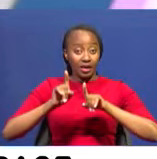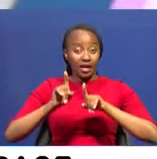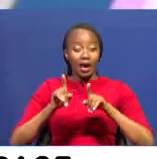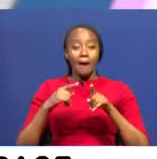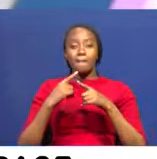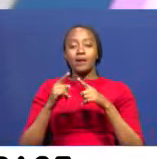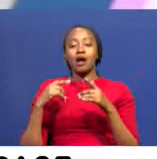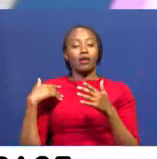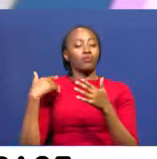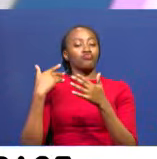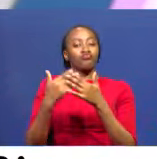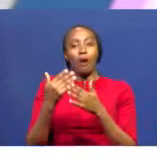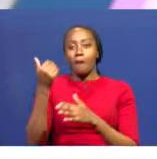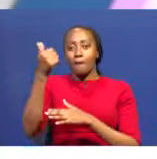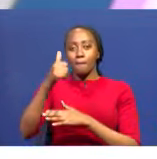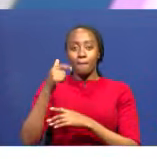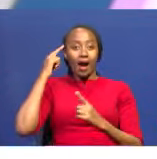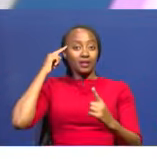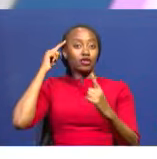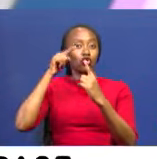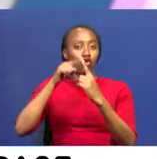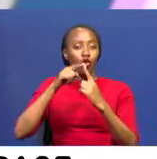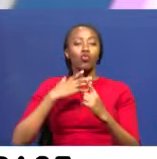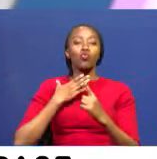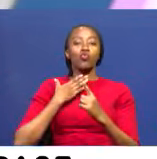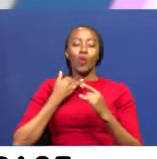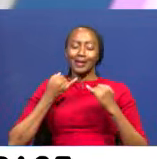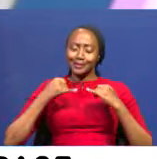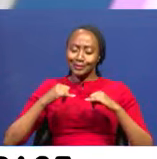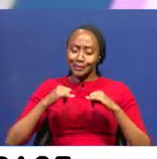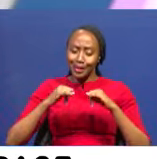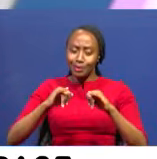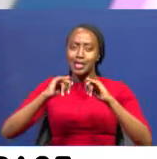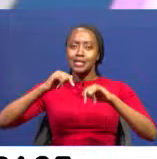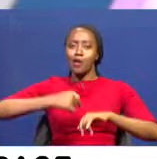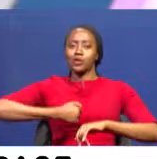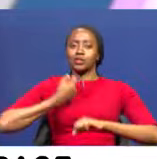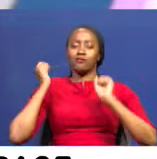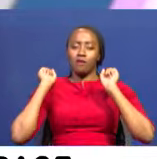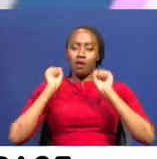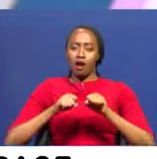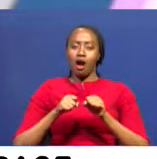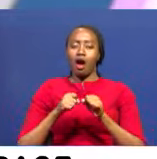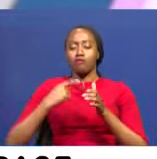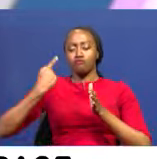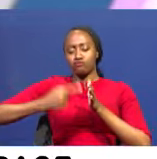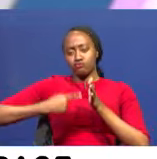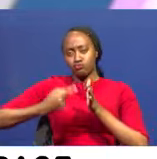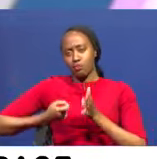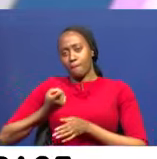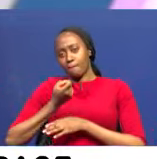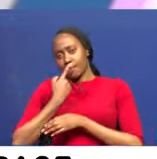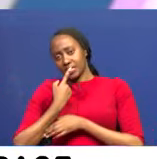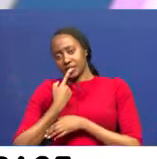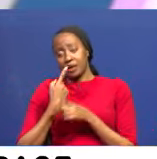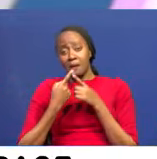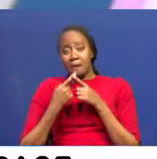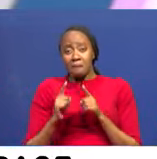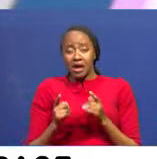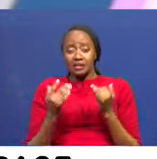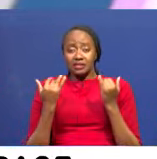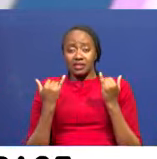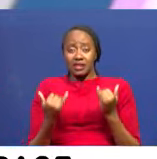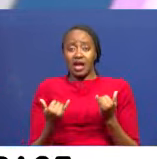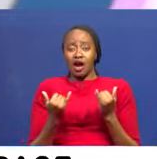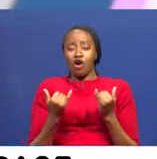not yet there. But the goal is sustainability, just like you have said, so that now we are not also liable